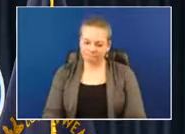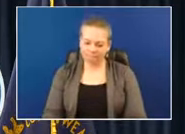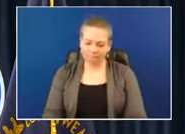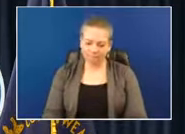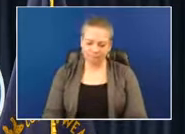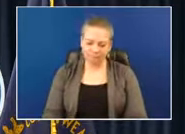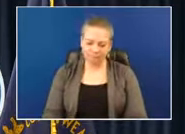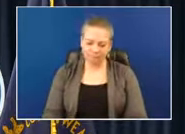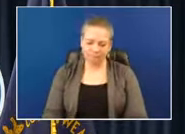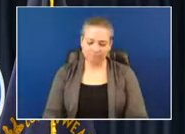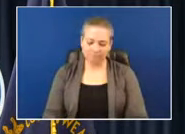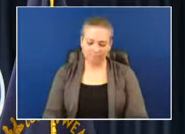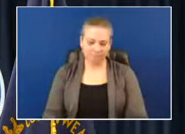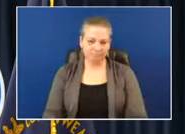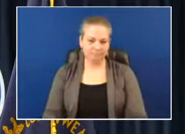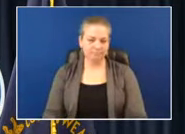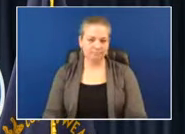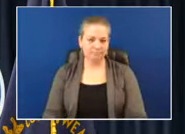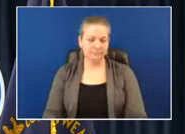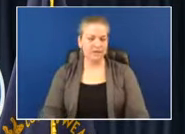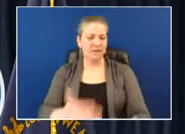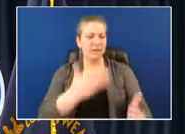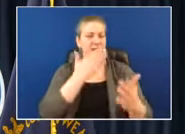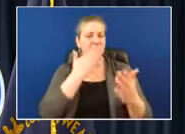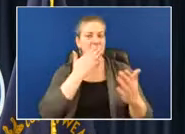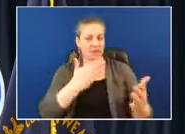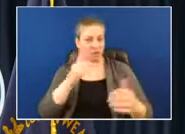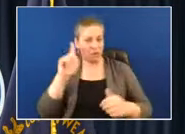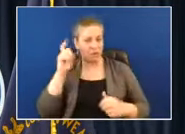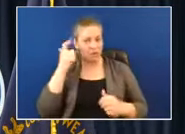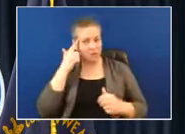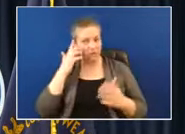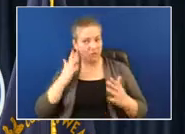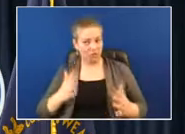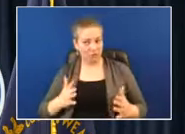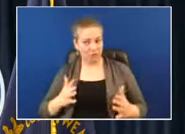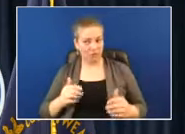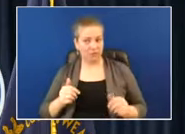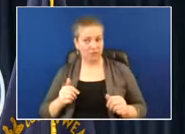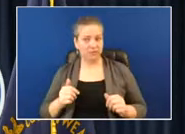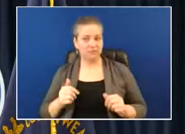Thank you, Governor. Honor to be here. I'd like to start with